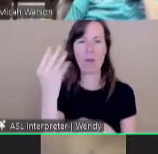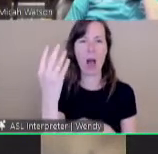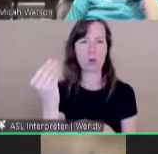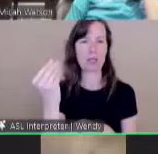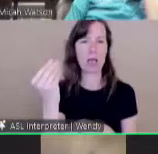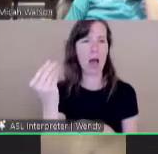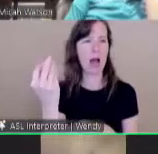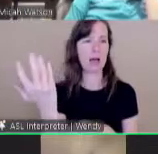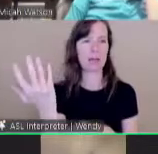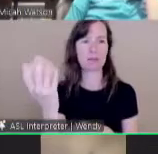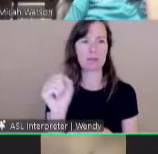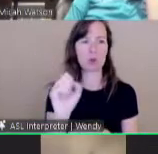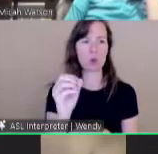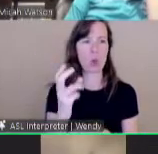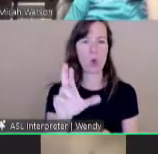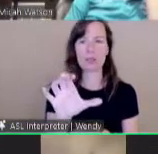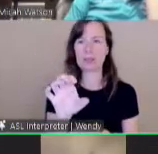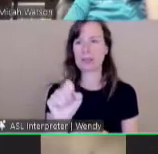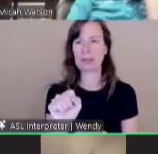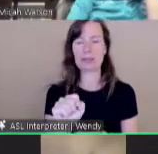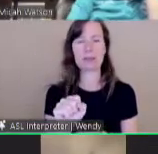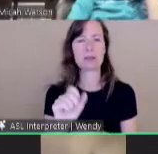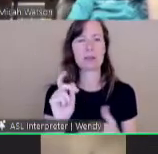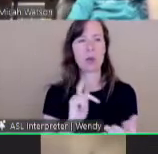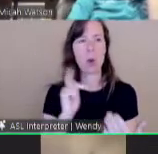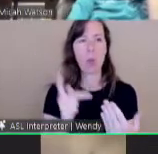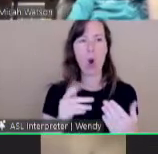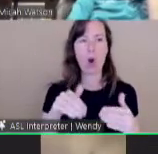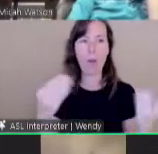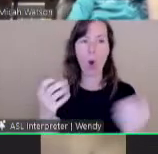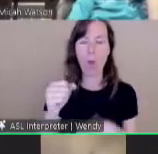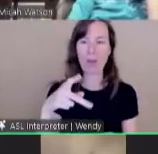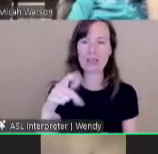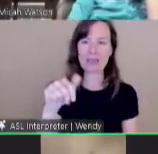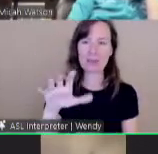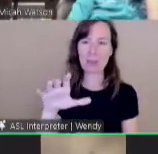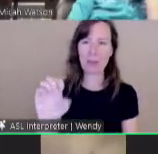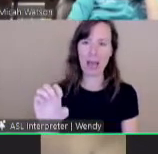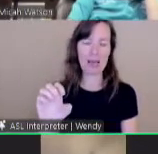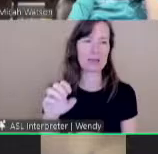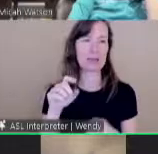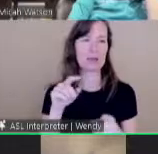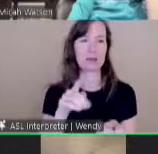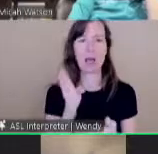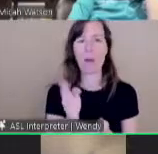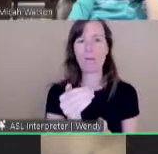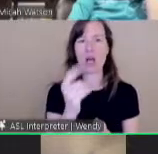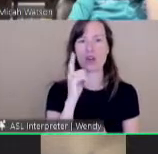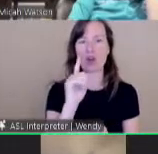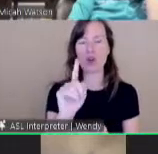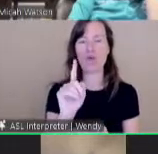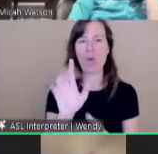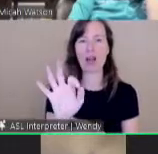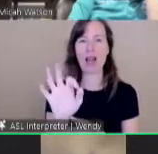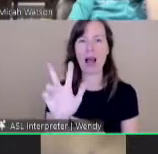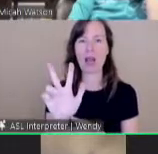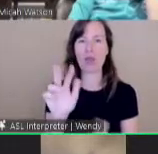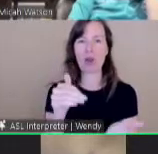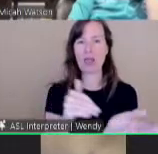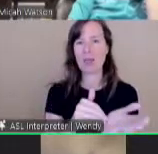sources. The program Open Space is being budgeted for revenue at